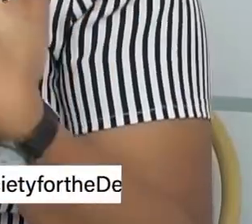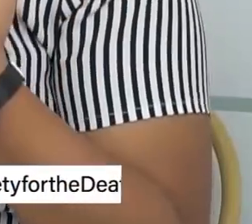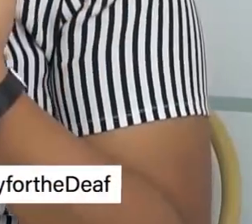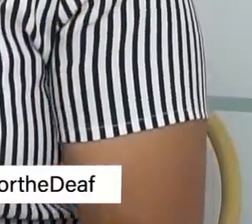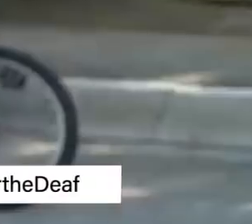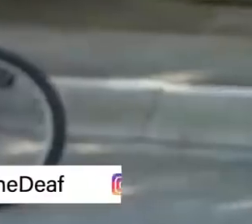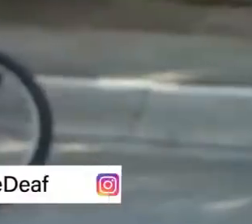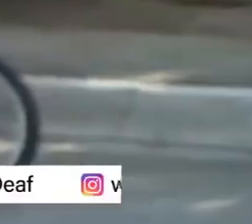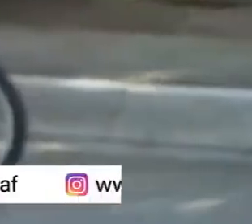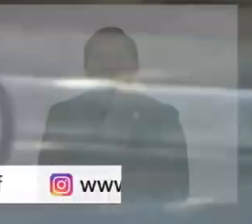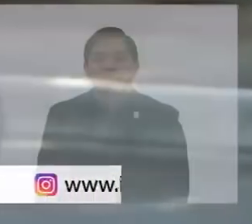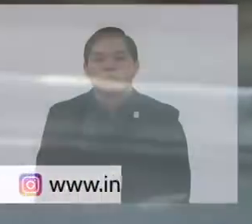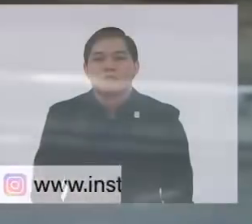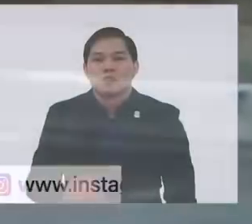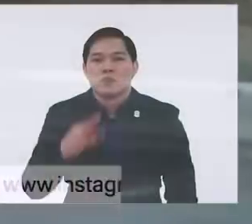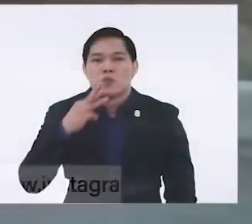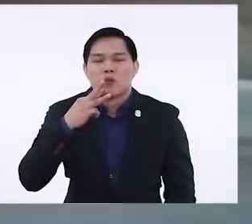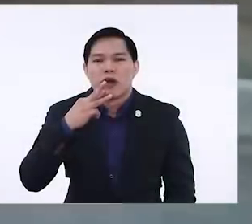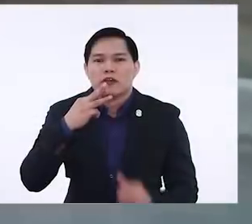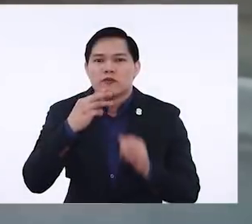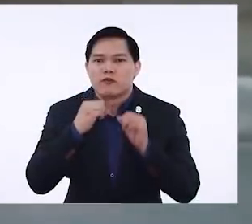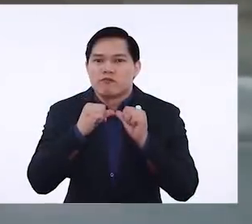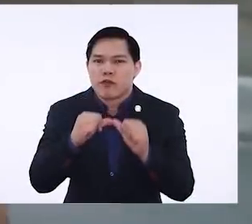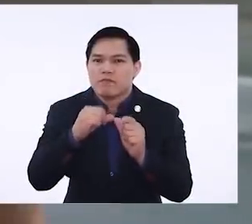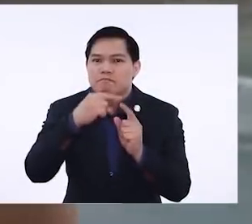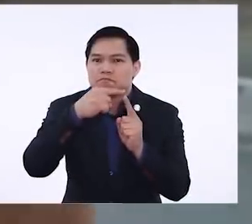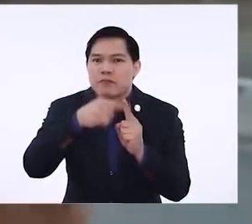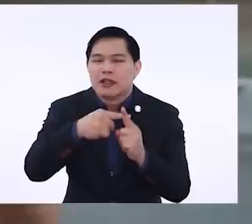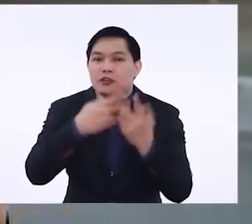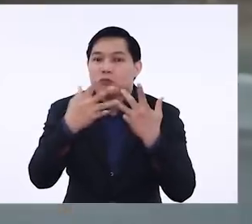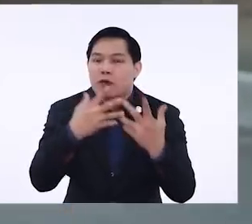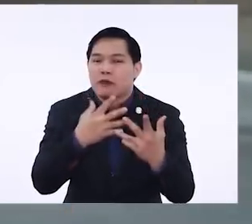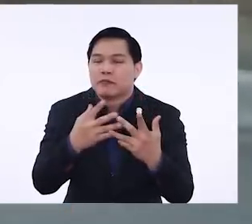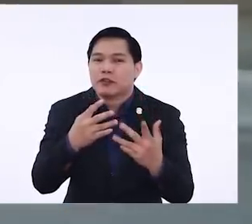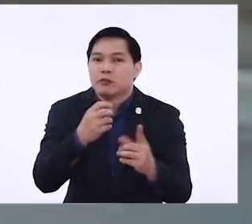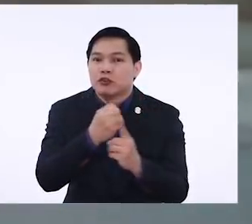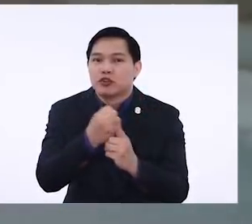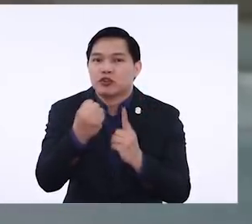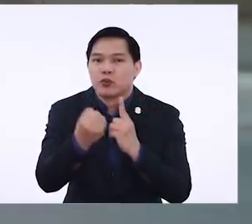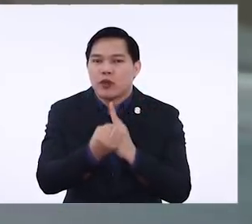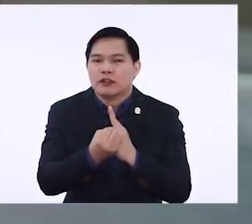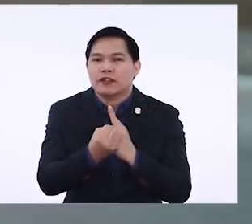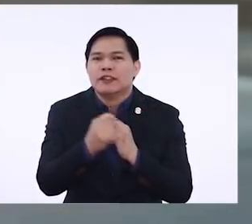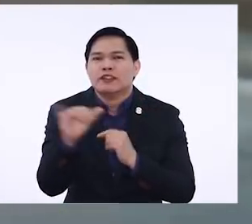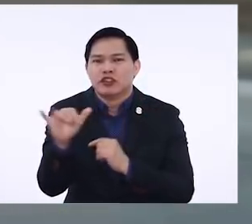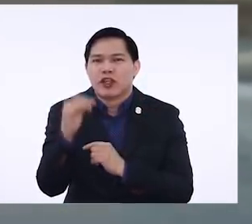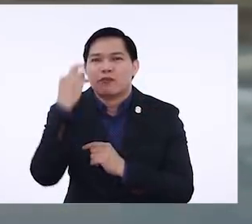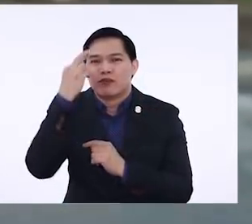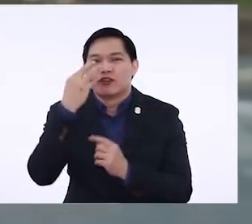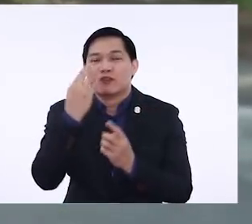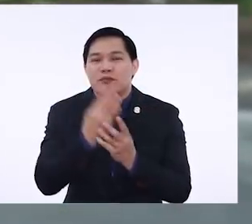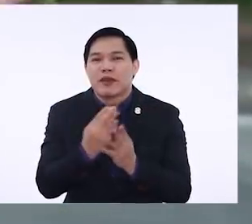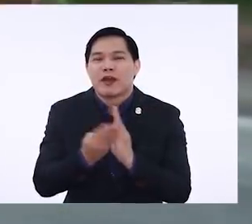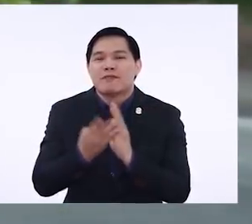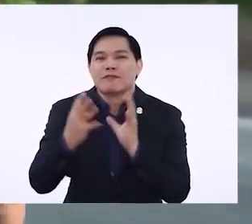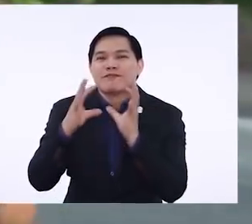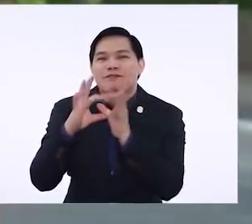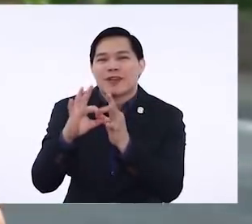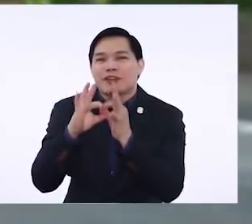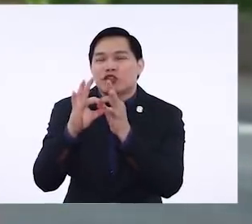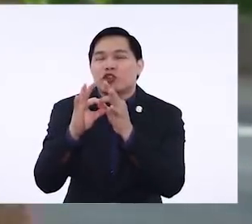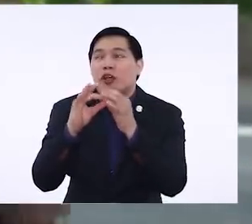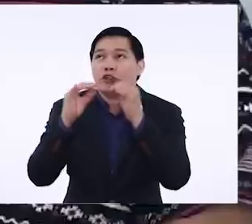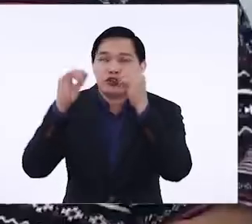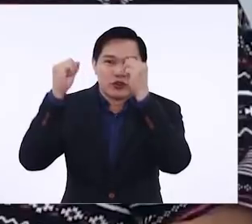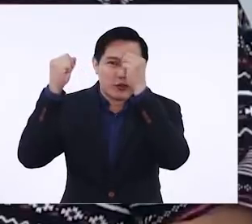have. Sister Wendy remains positive despite her condition, which is also the reason why she became closer to the